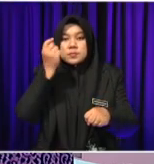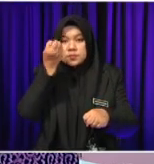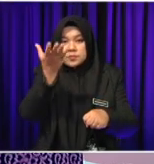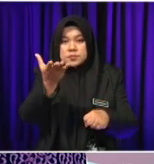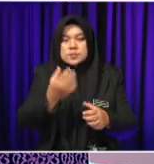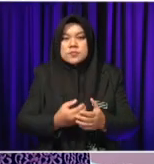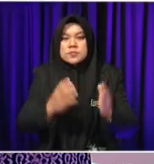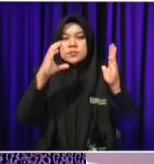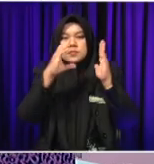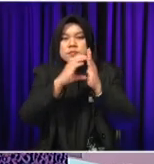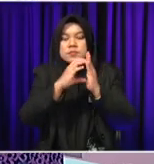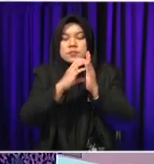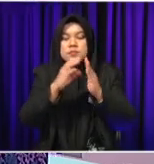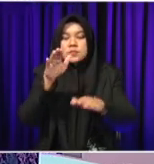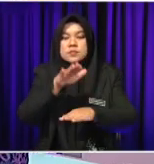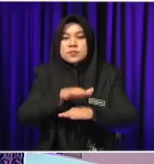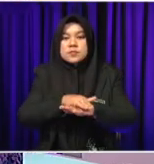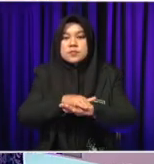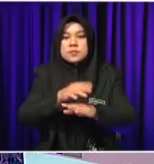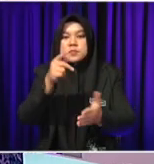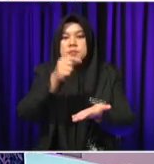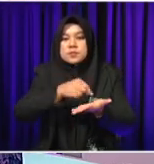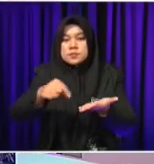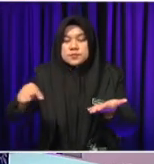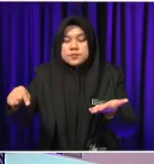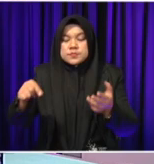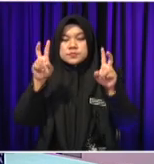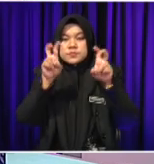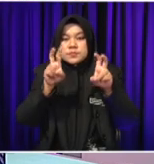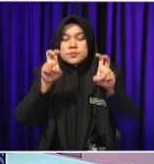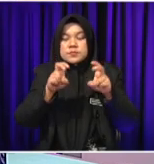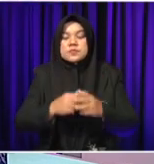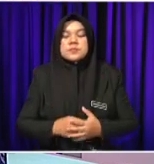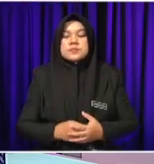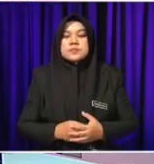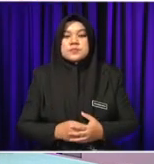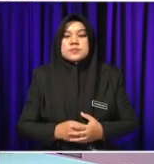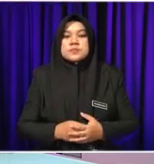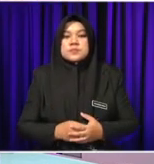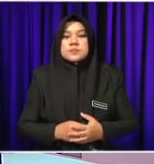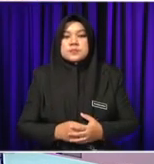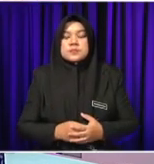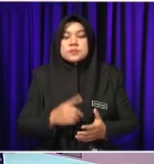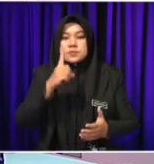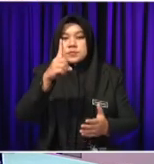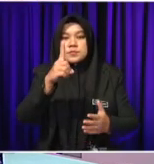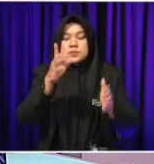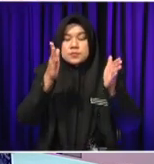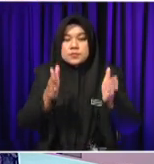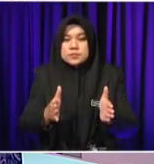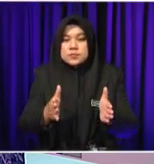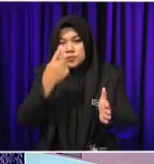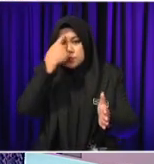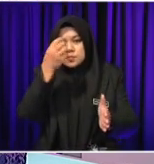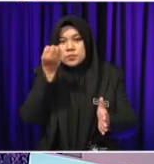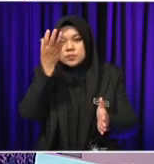on stanzas, on persona, or maybe on the theme itself from this poem. Okay, so can I have one person to tell me